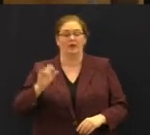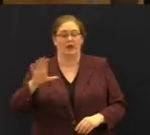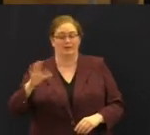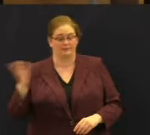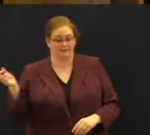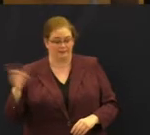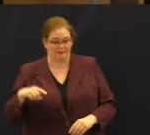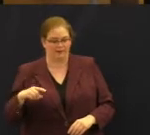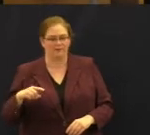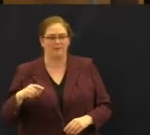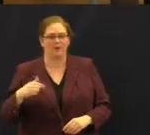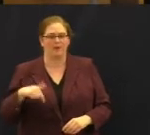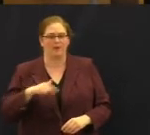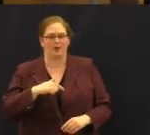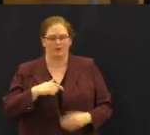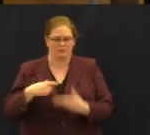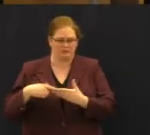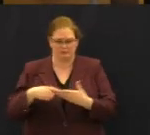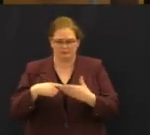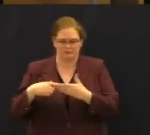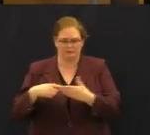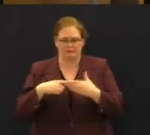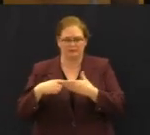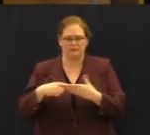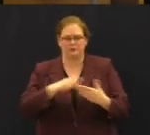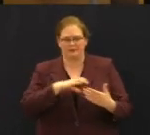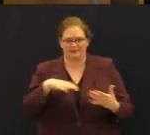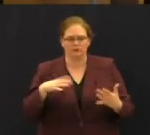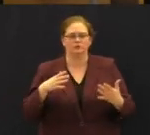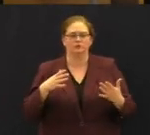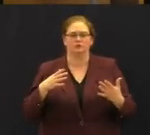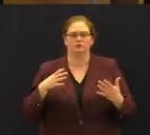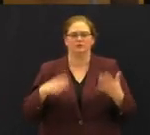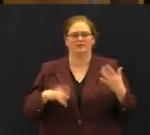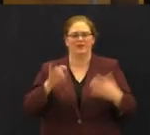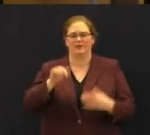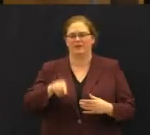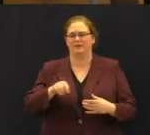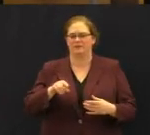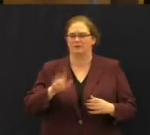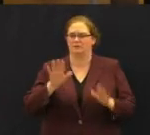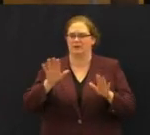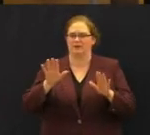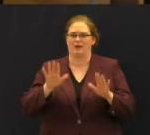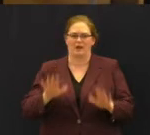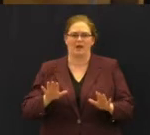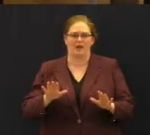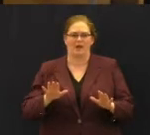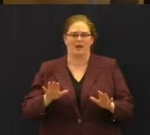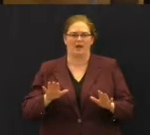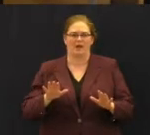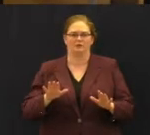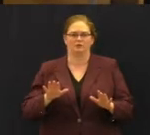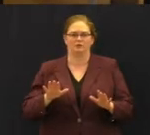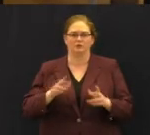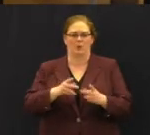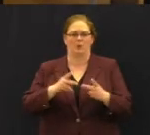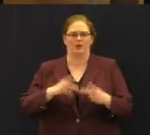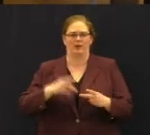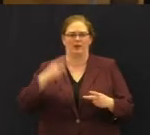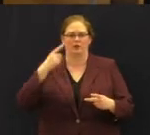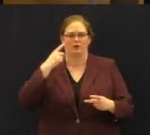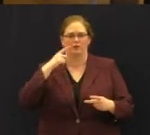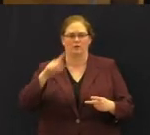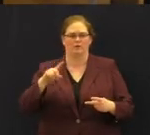and we, through discussions with yourself and commissioners, found that this would be an excellent location for the